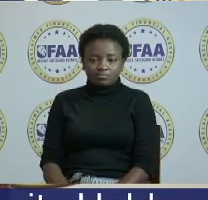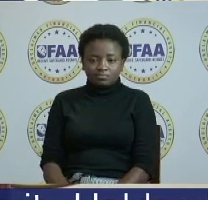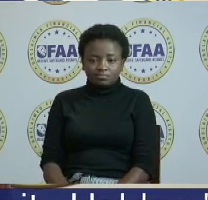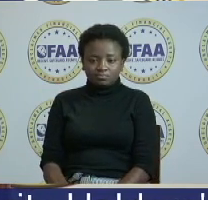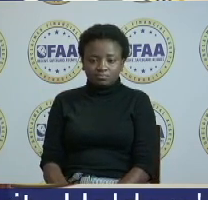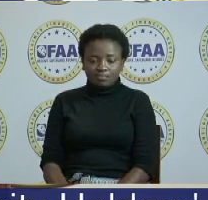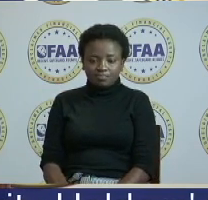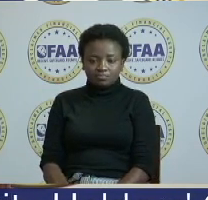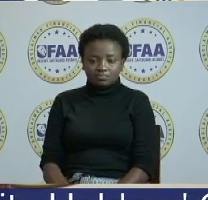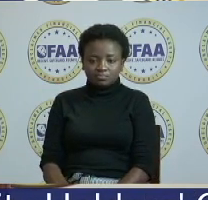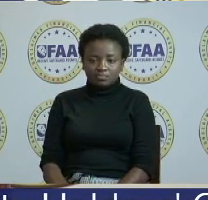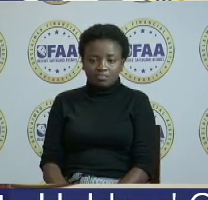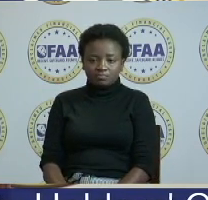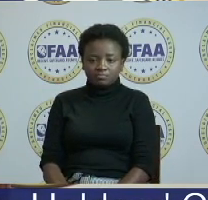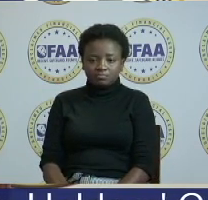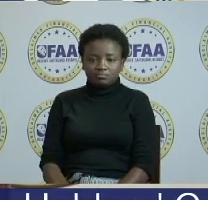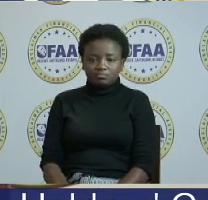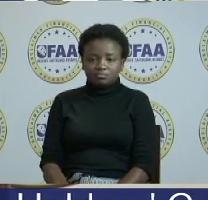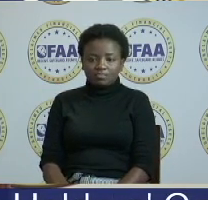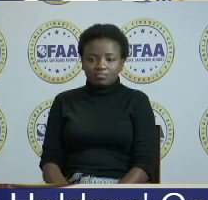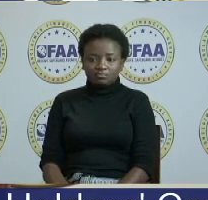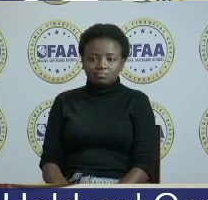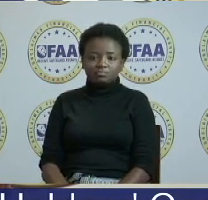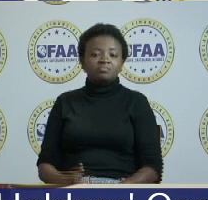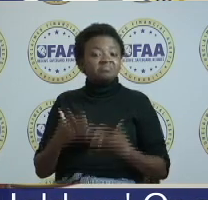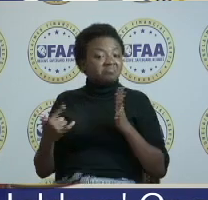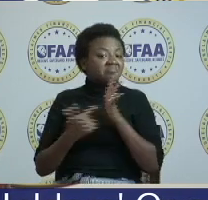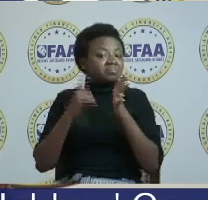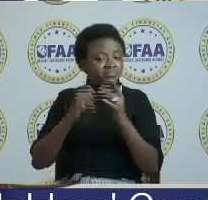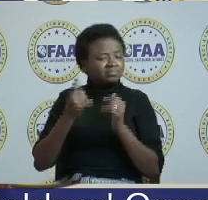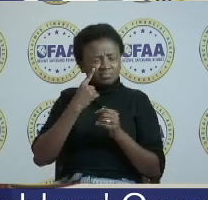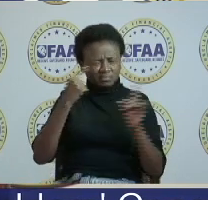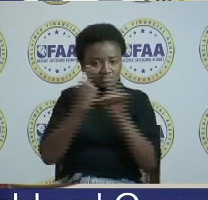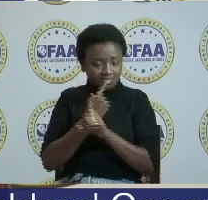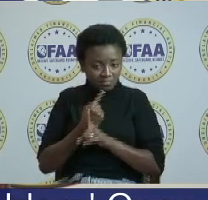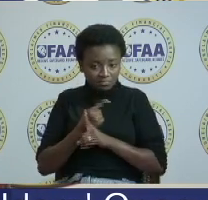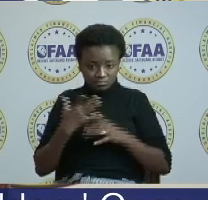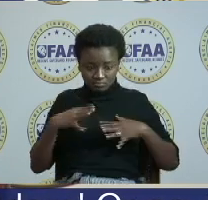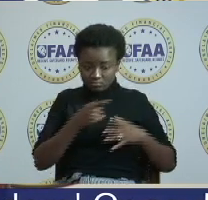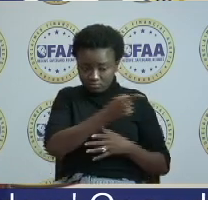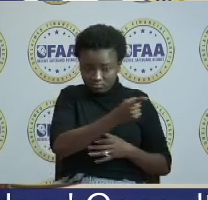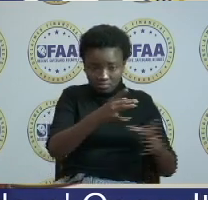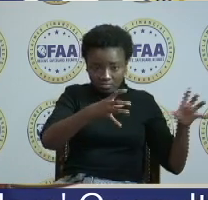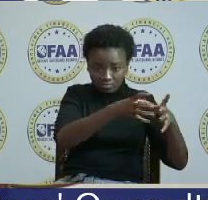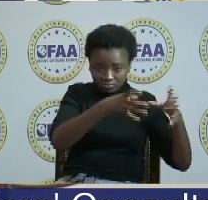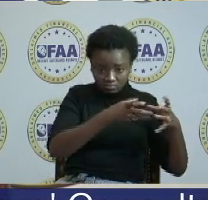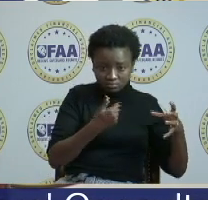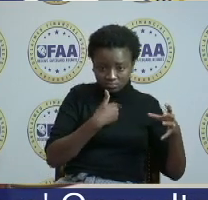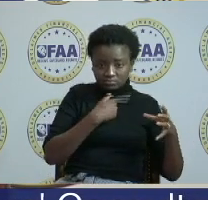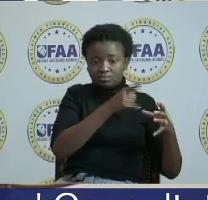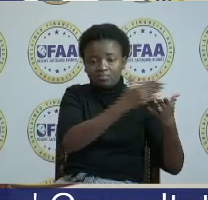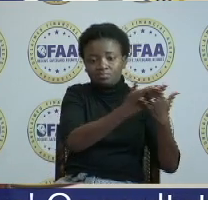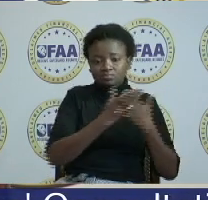that, basically we have seen the holders are helping us in this area of reunification. Yes,